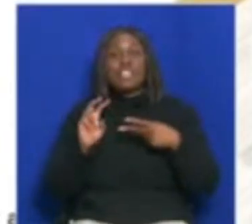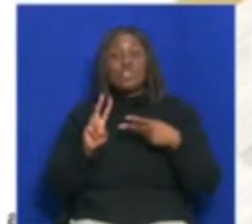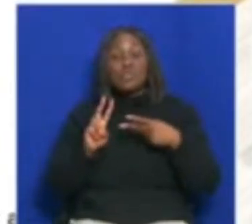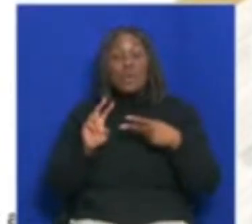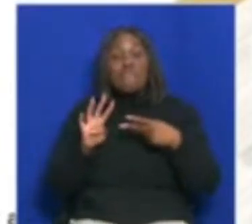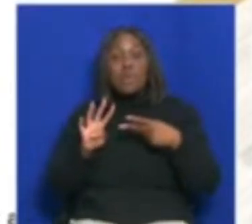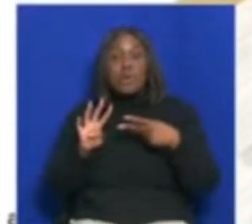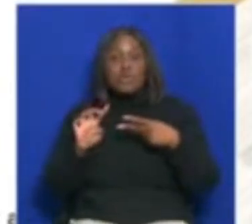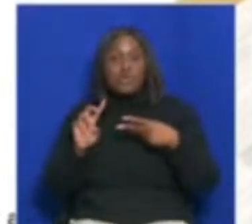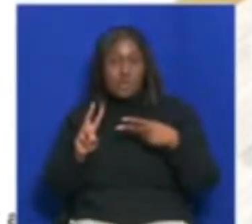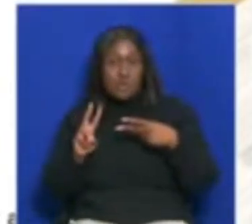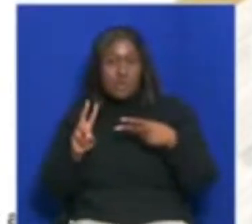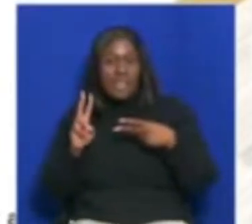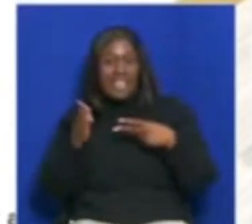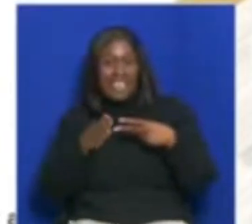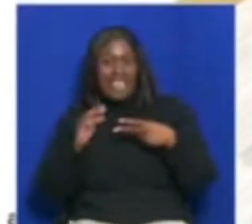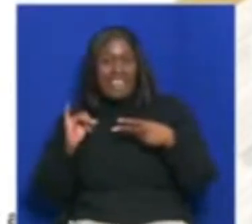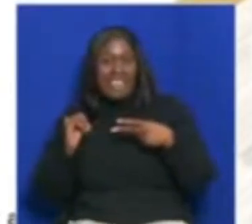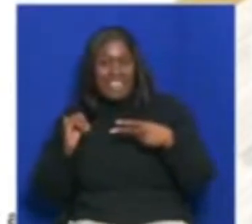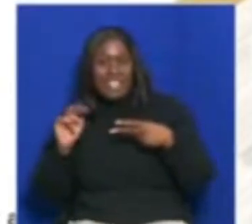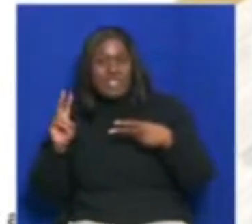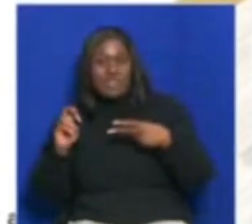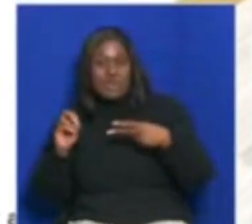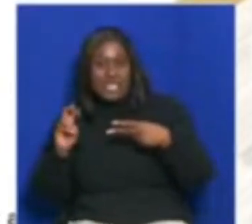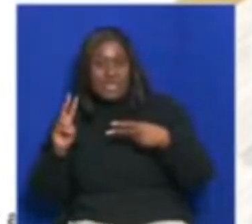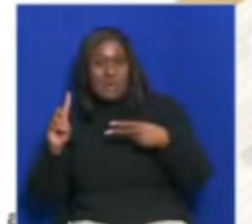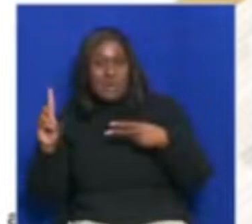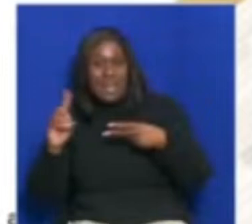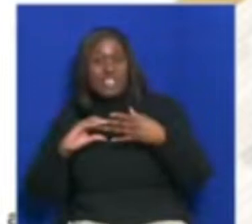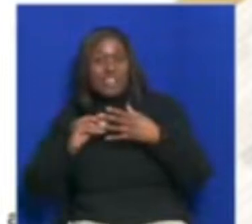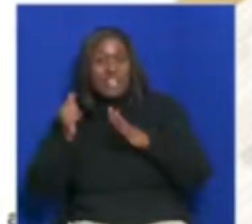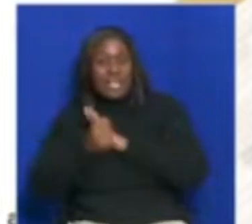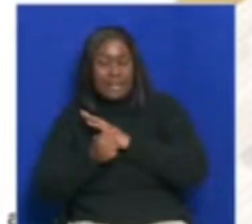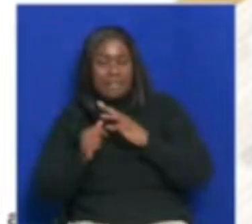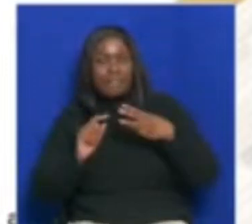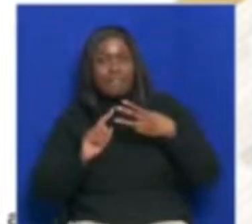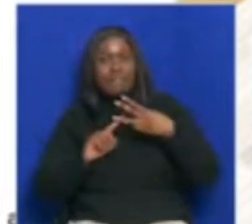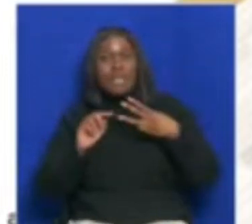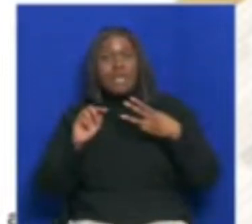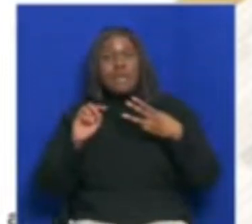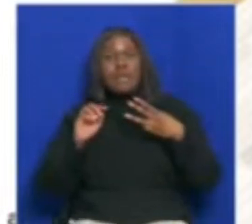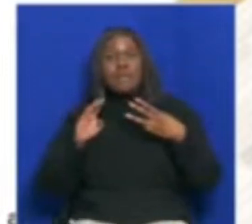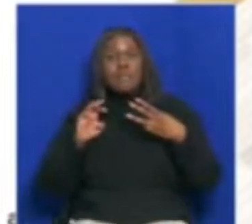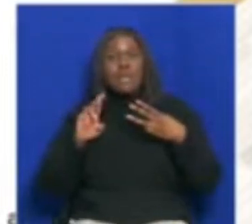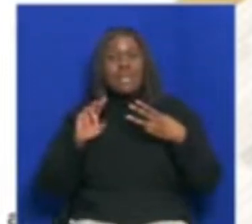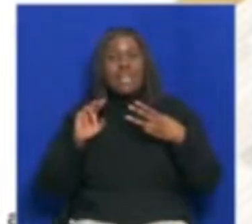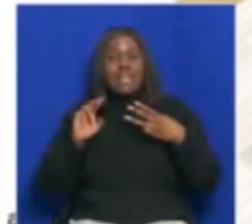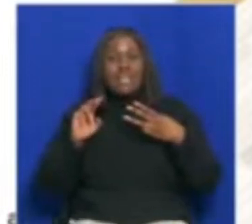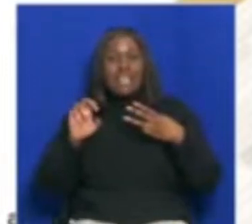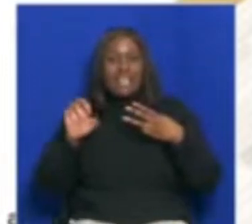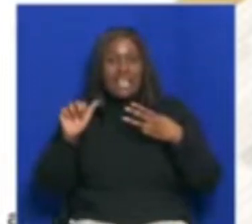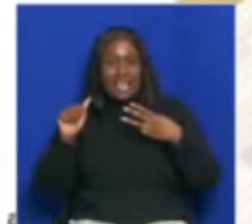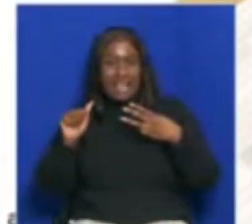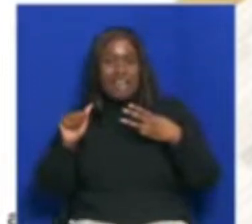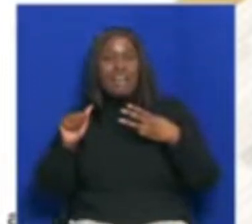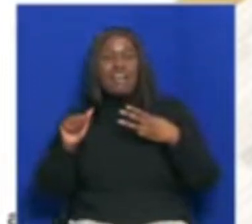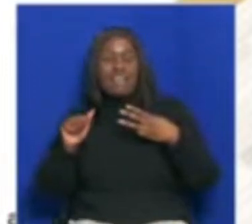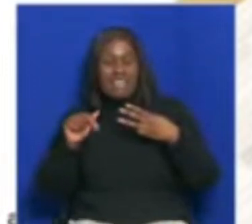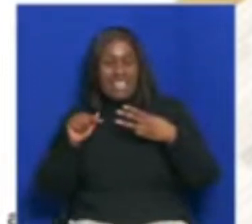242/11/2021, attempted murder. Beria CARES 28/1/2023, attempted murder. Bele